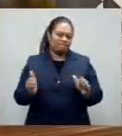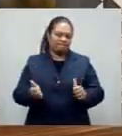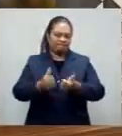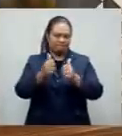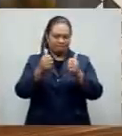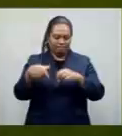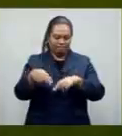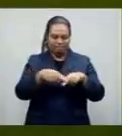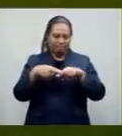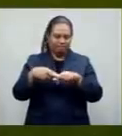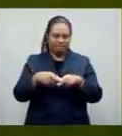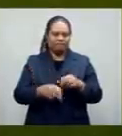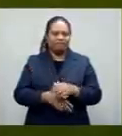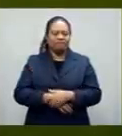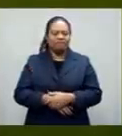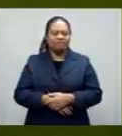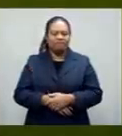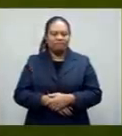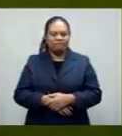reports.